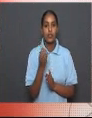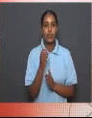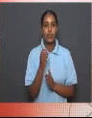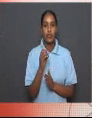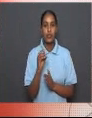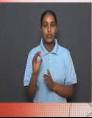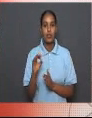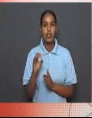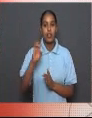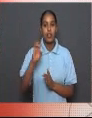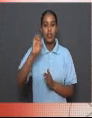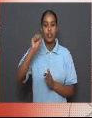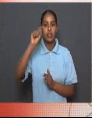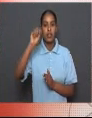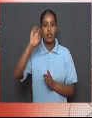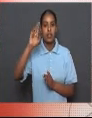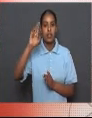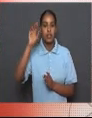of esters.